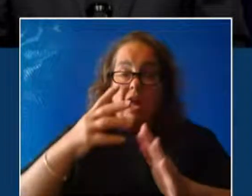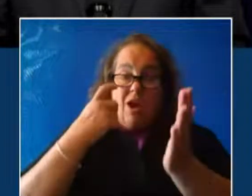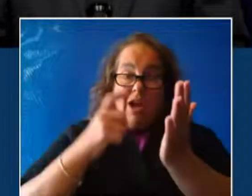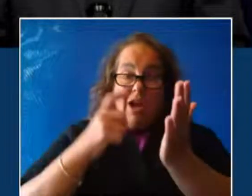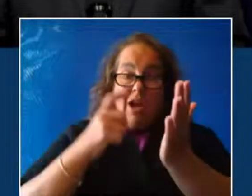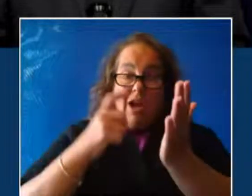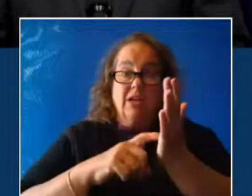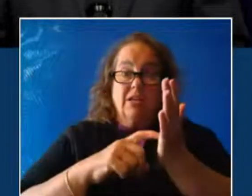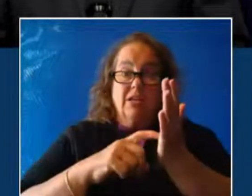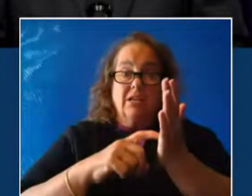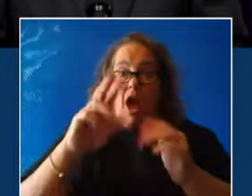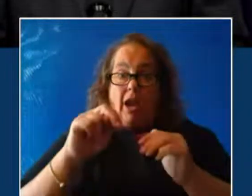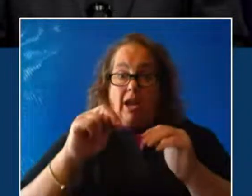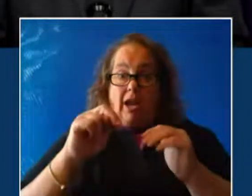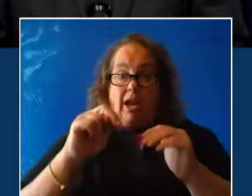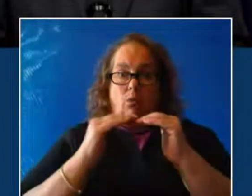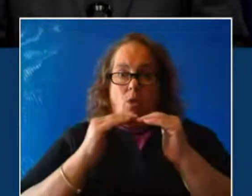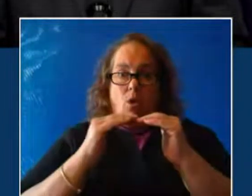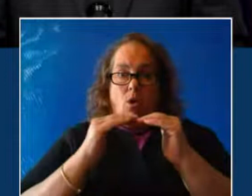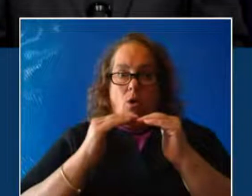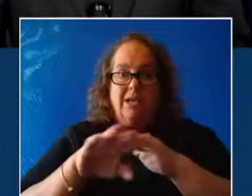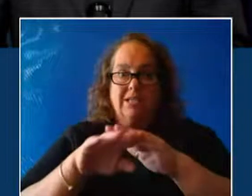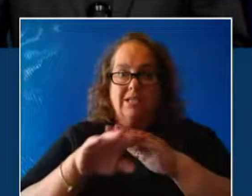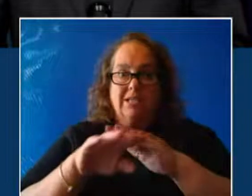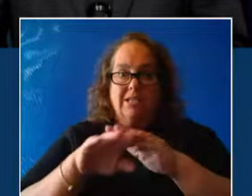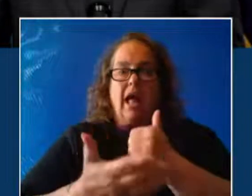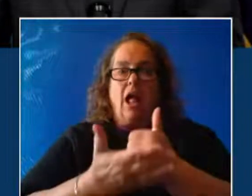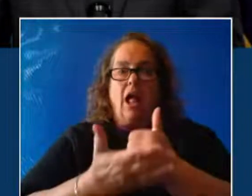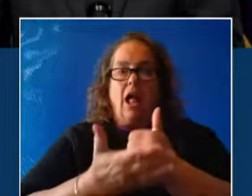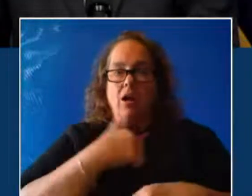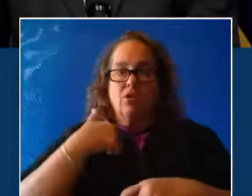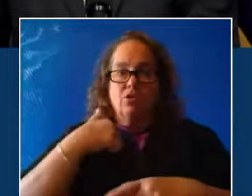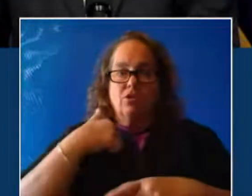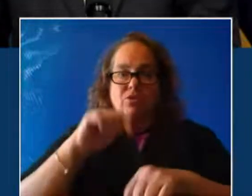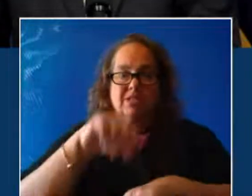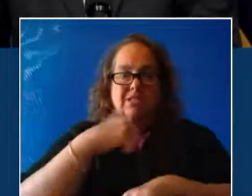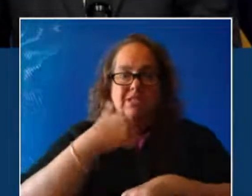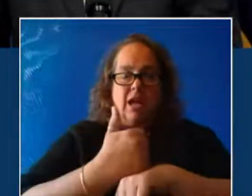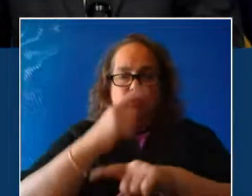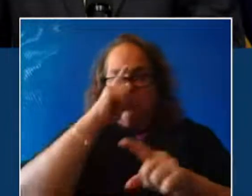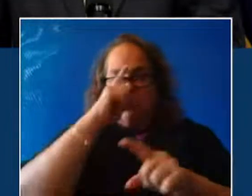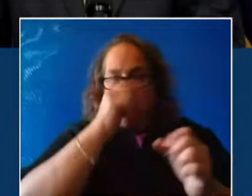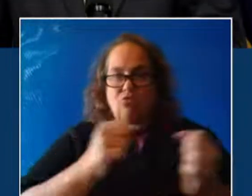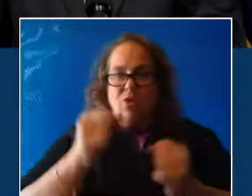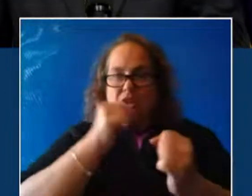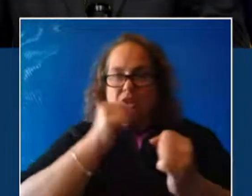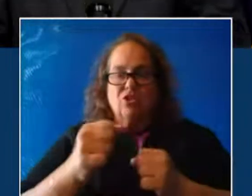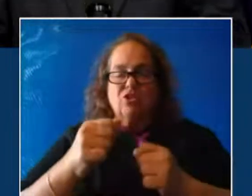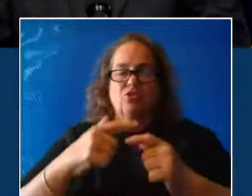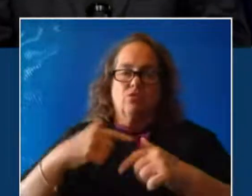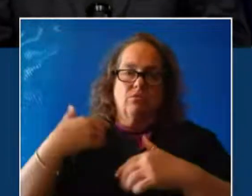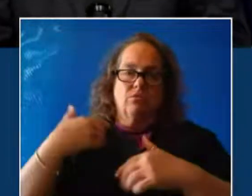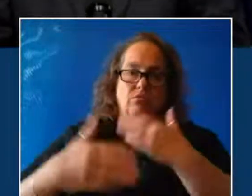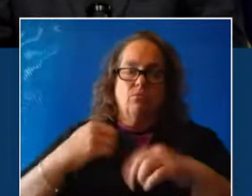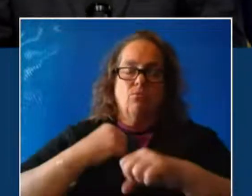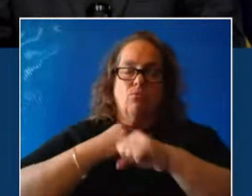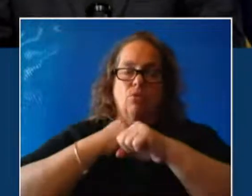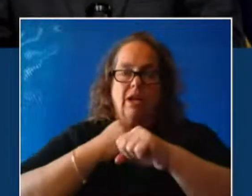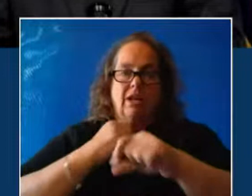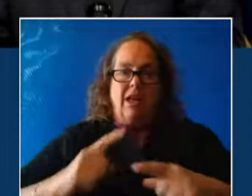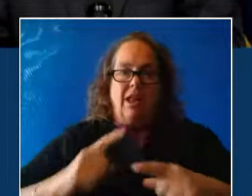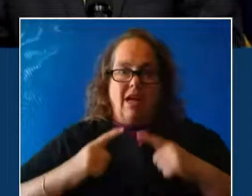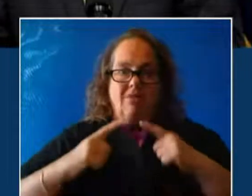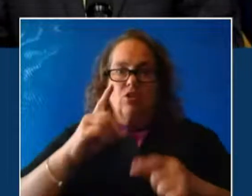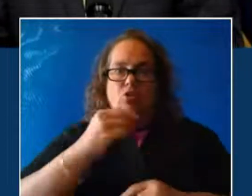develop strategies to actually move the ball forward, protect lives, and do better. All right, our vaccine report